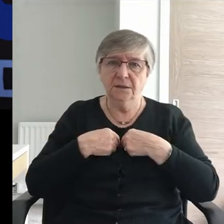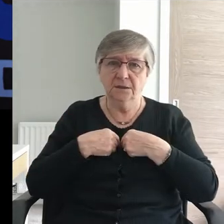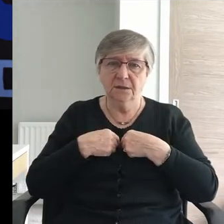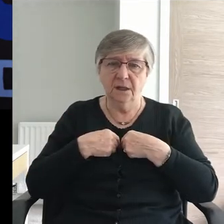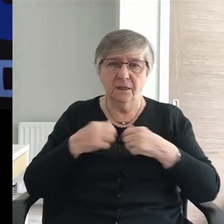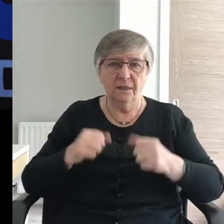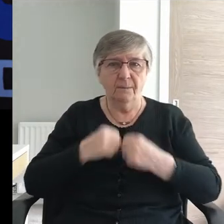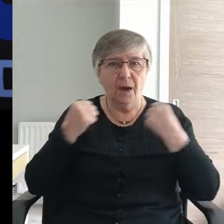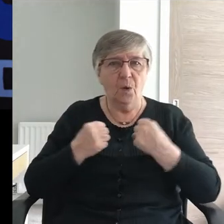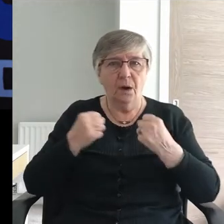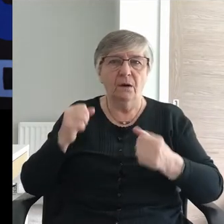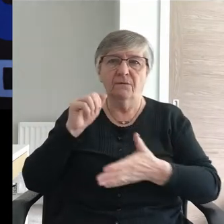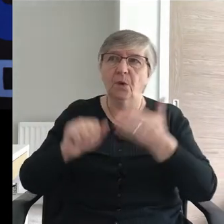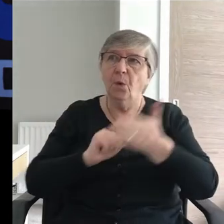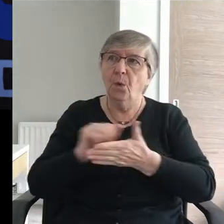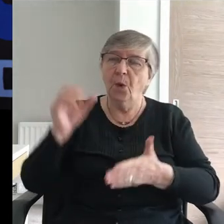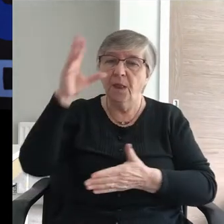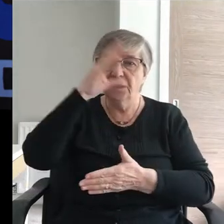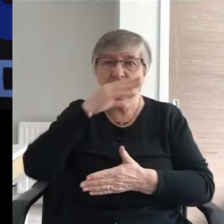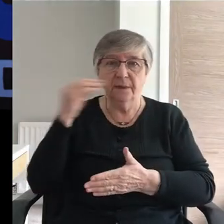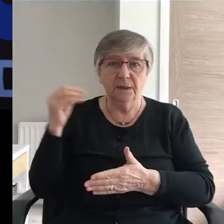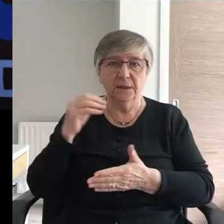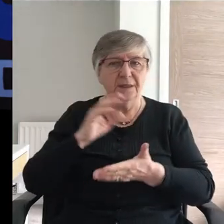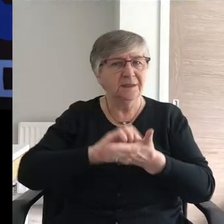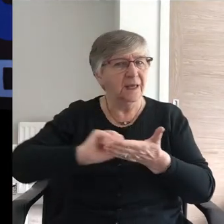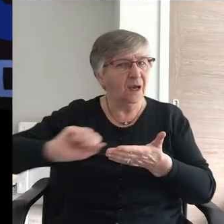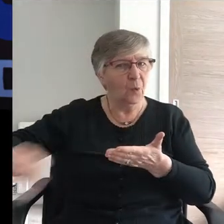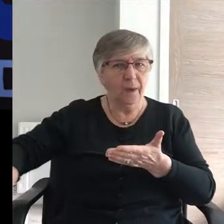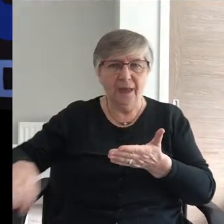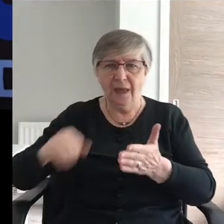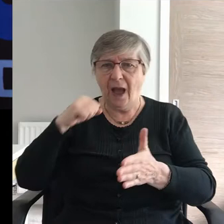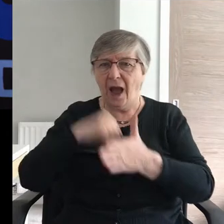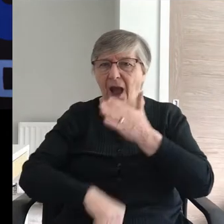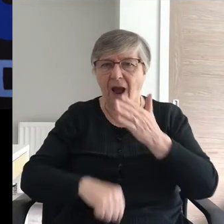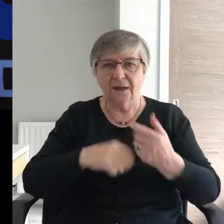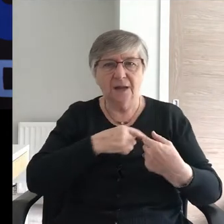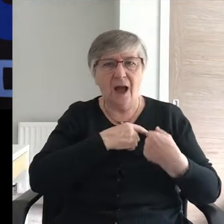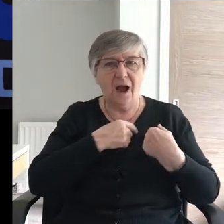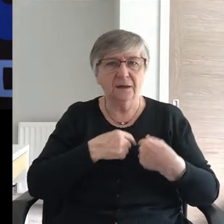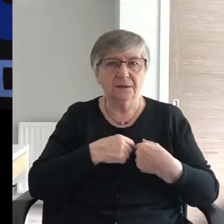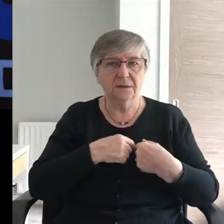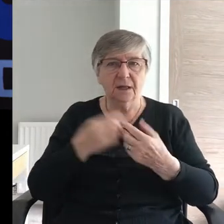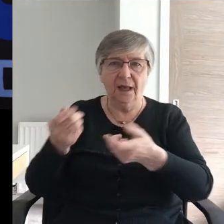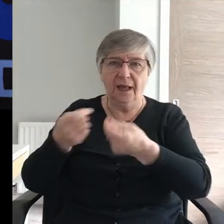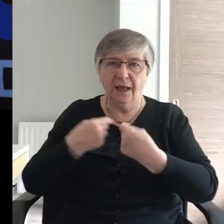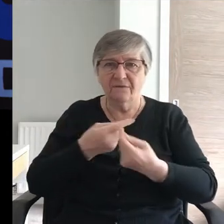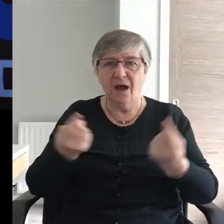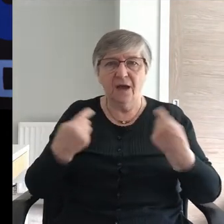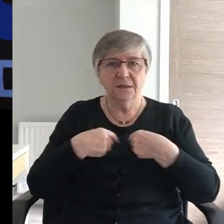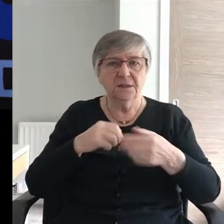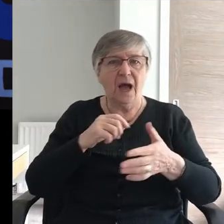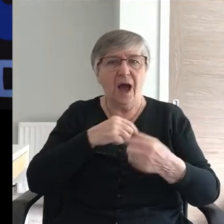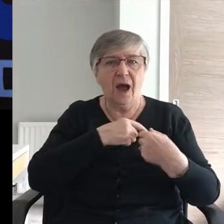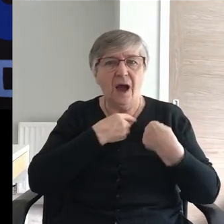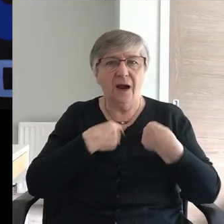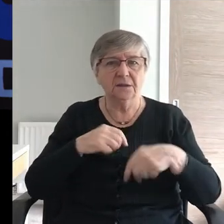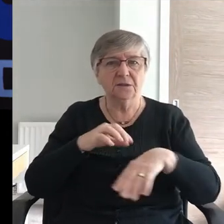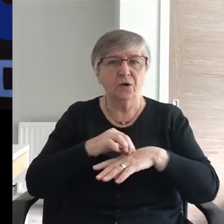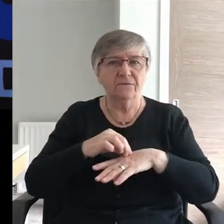your Holy Spirit. Take from us our hearts of stone and give us hearts of